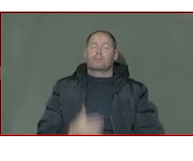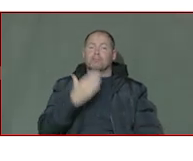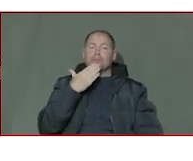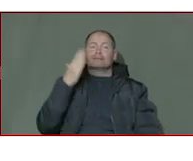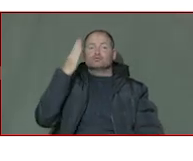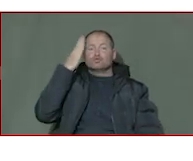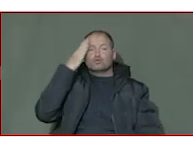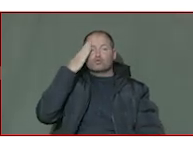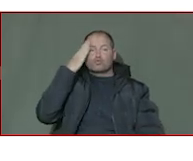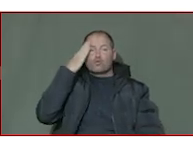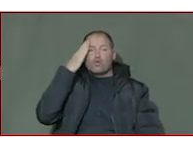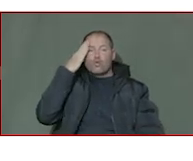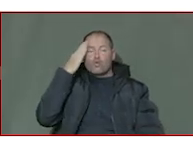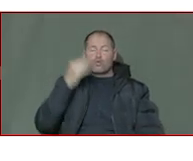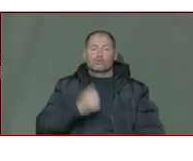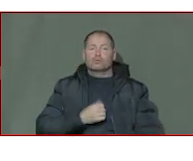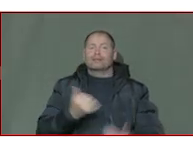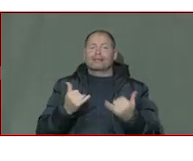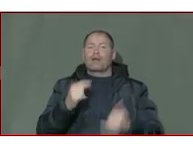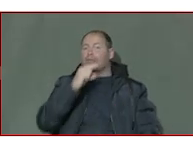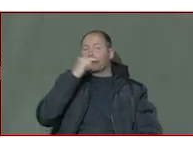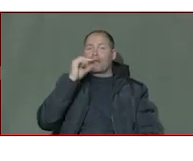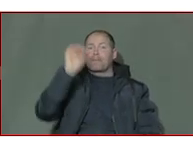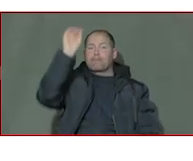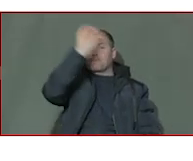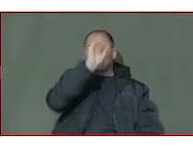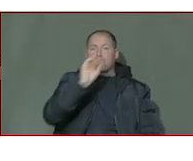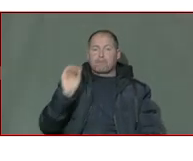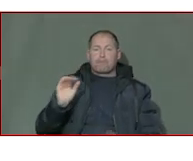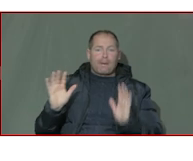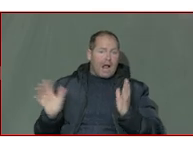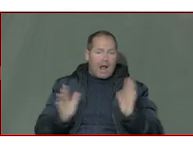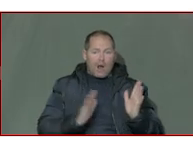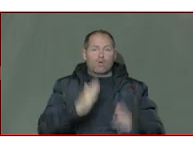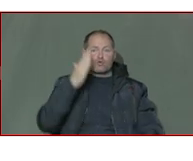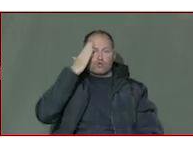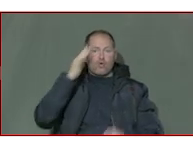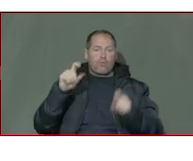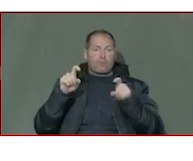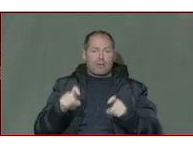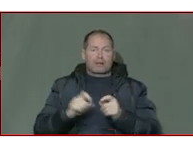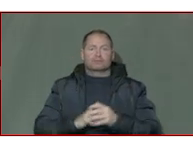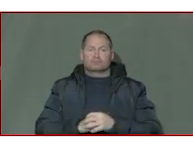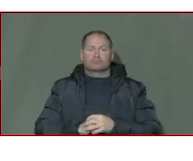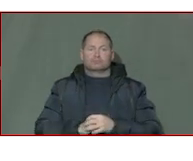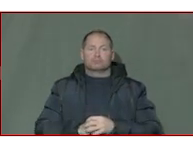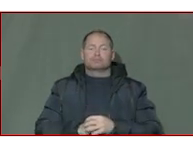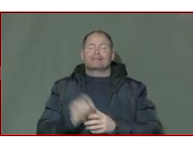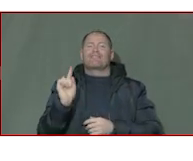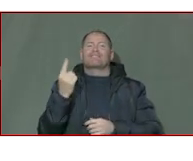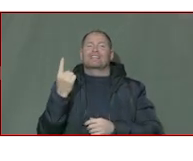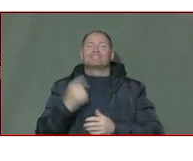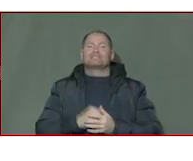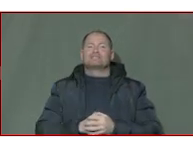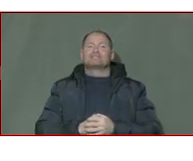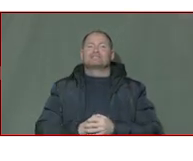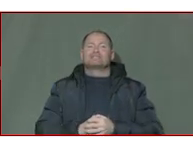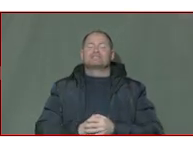familiarize yourself with, know how to label those parts. The first one, when we look at it, this is